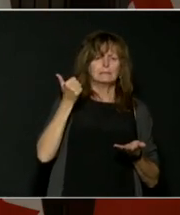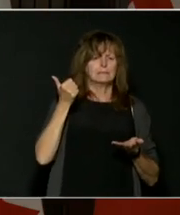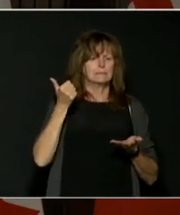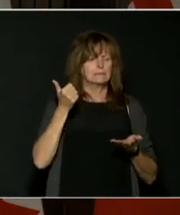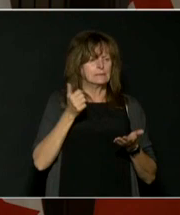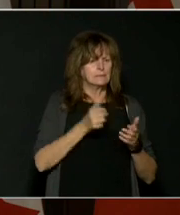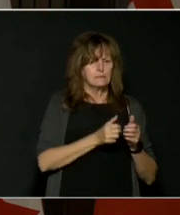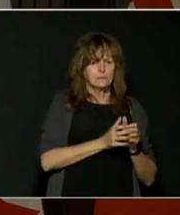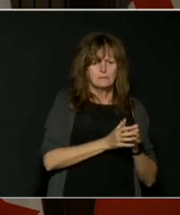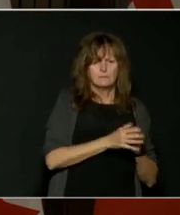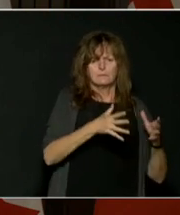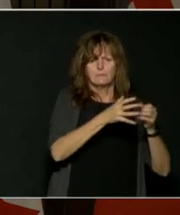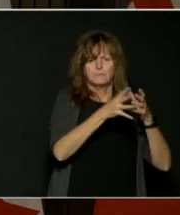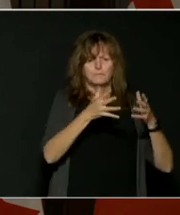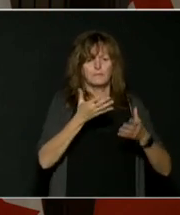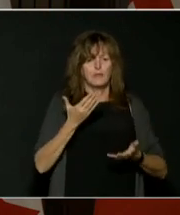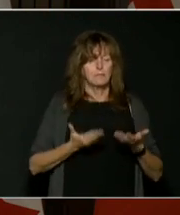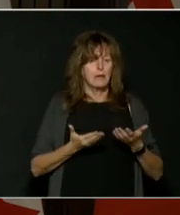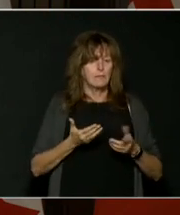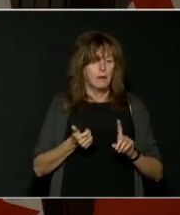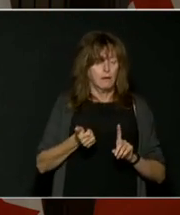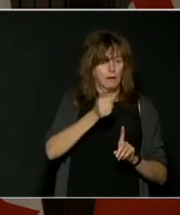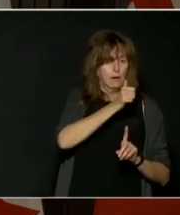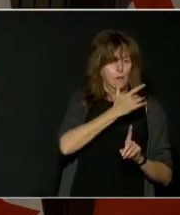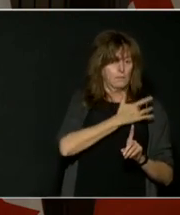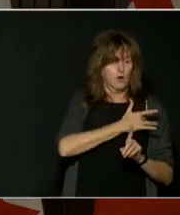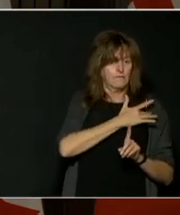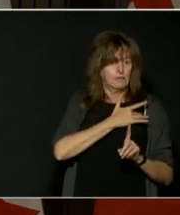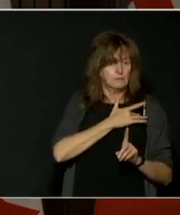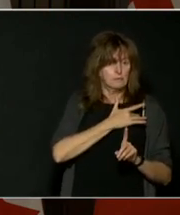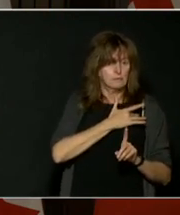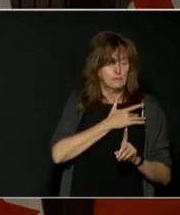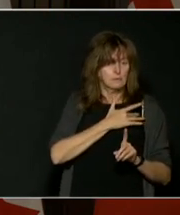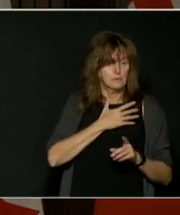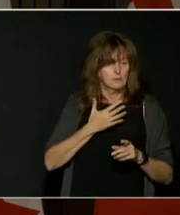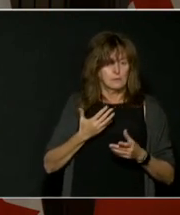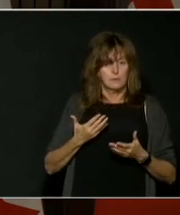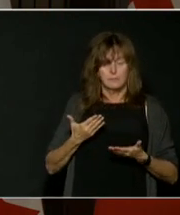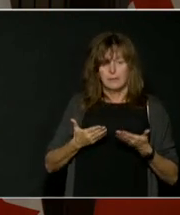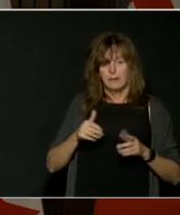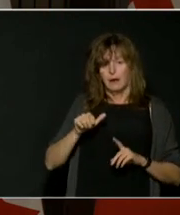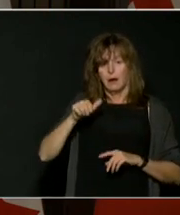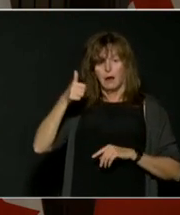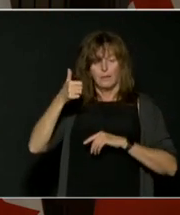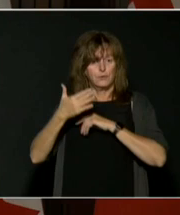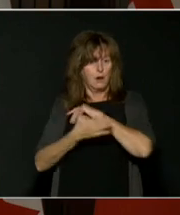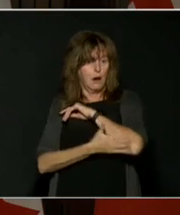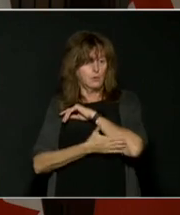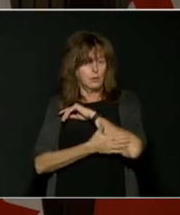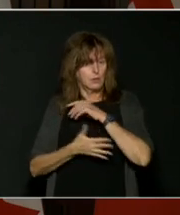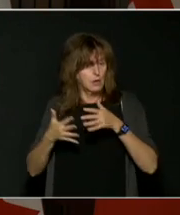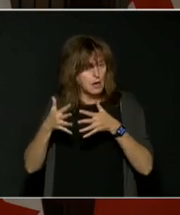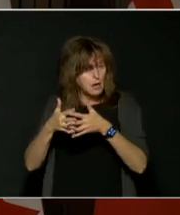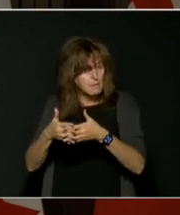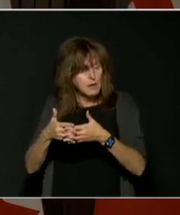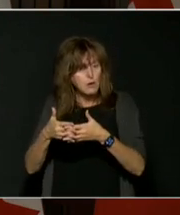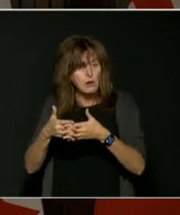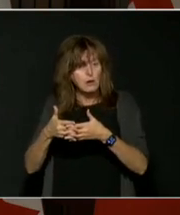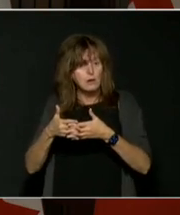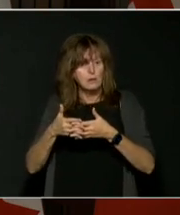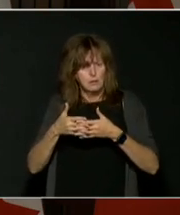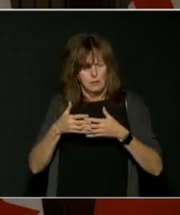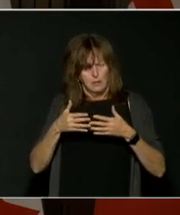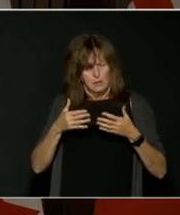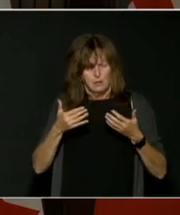other provinces, perhaps from outside of the country in the U.S. But these are paths that we're looking at now. The idea is to try to channel